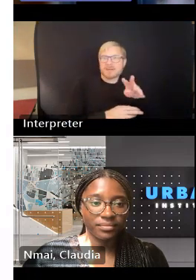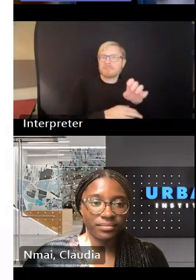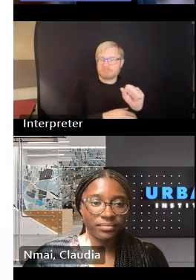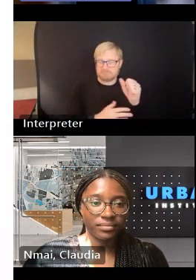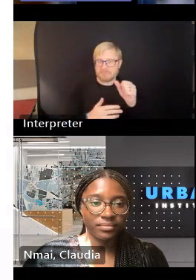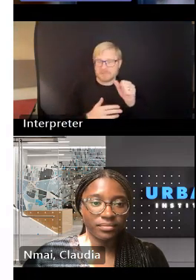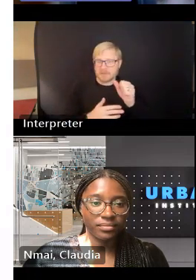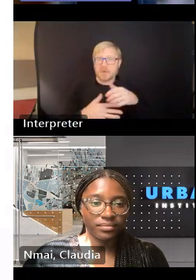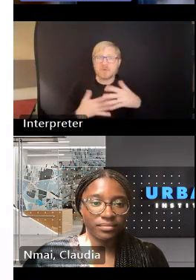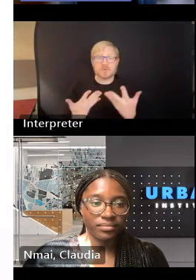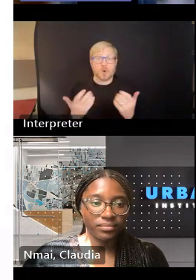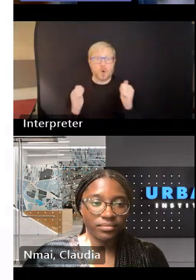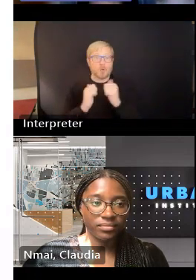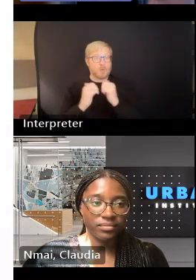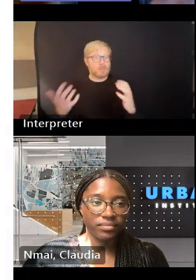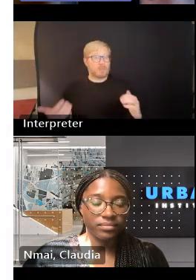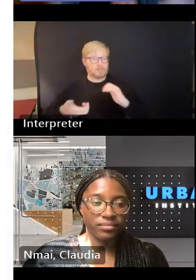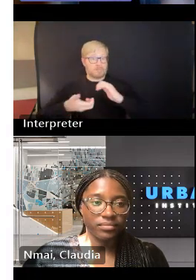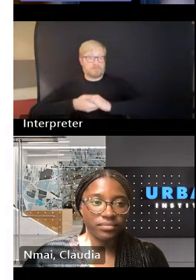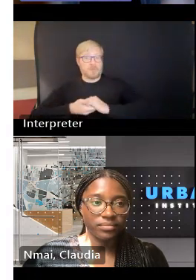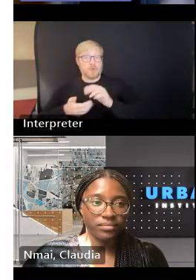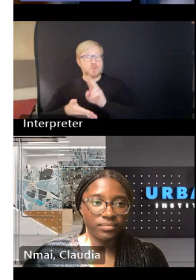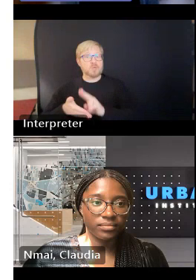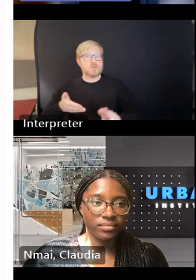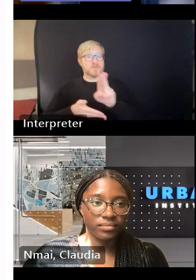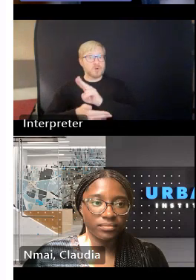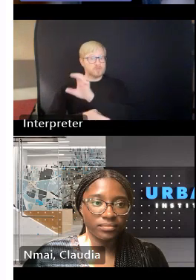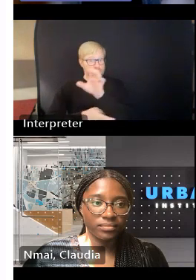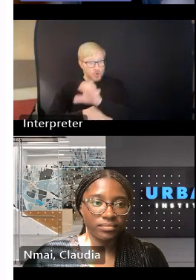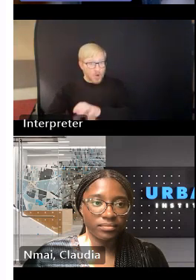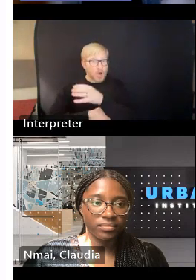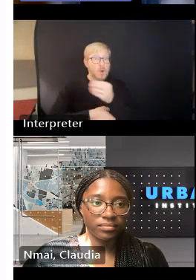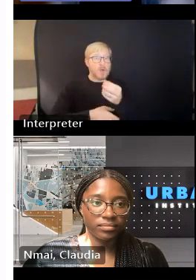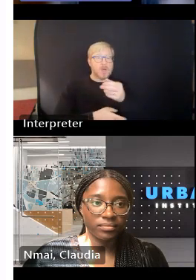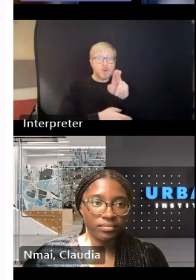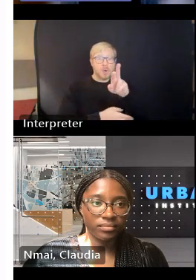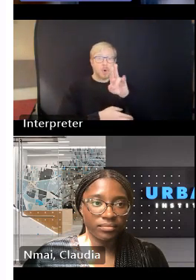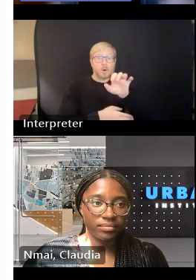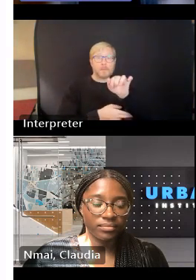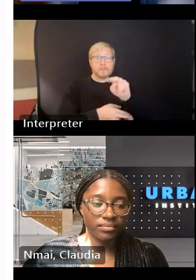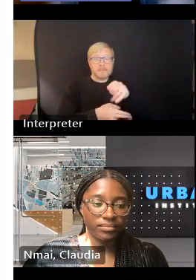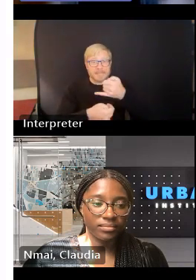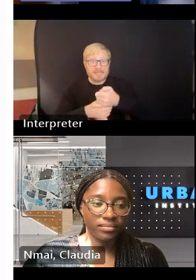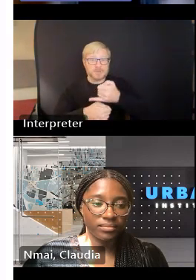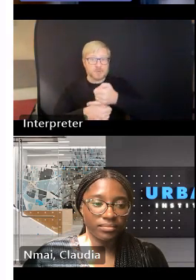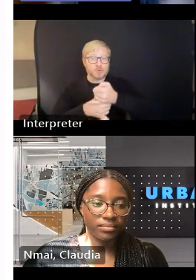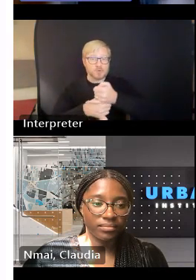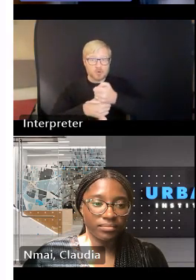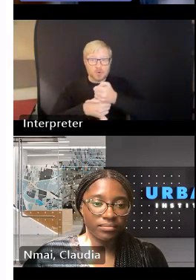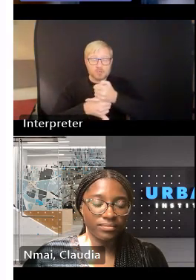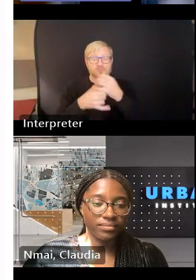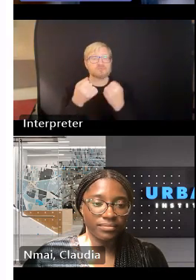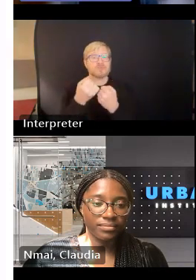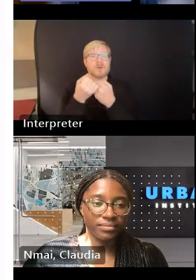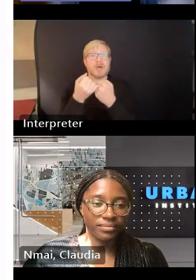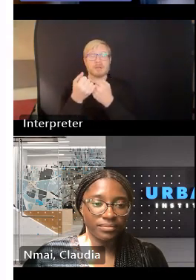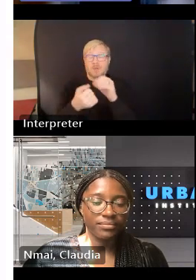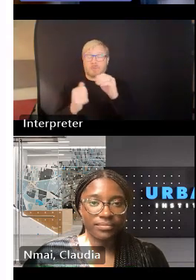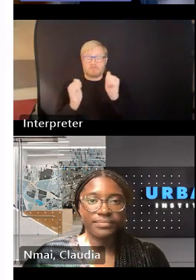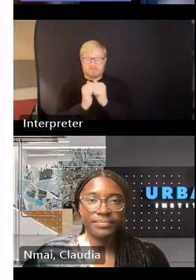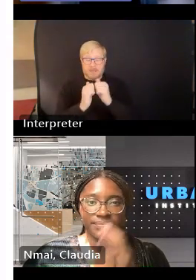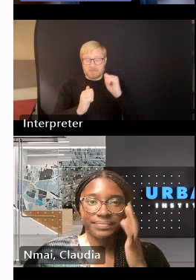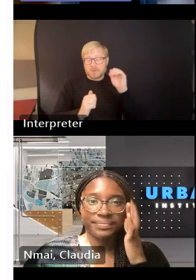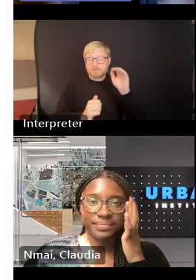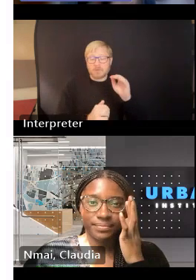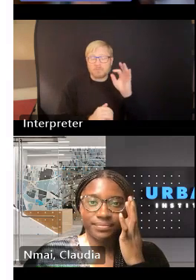partnership with Chapin Hall at the University of Chicago, which is where Marina was until recently, and it was funded by the U.S. Department of Justice Office on